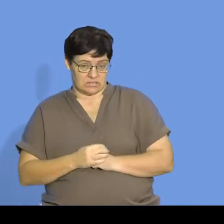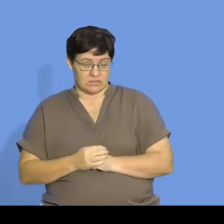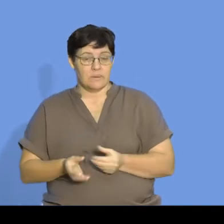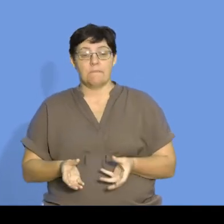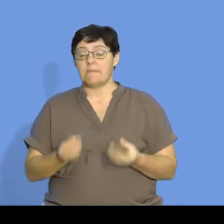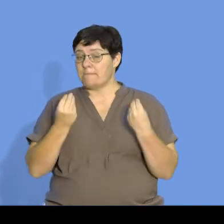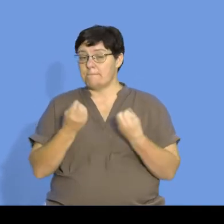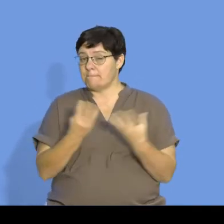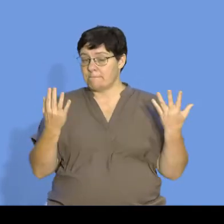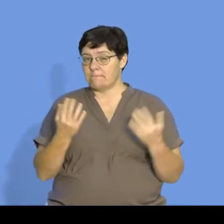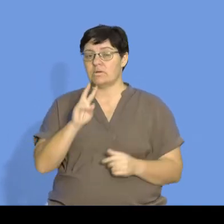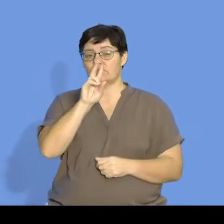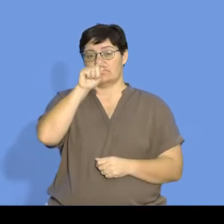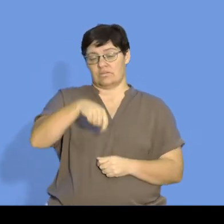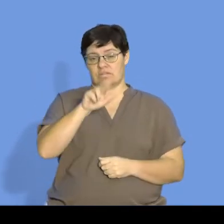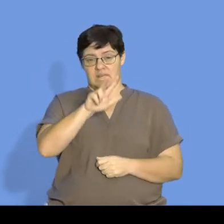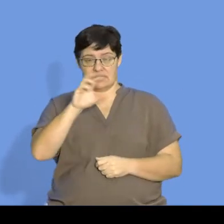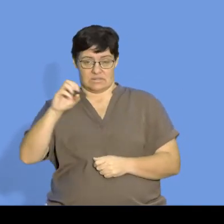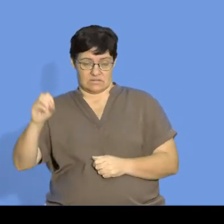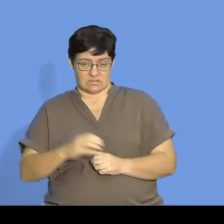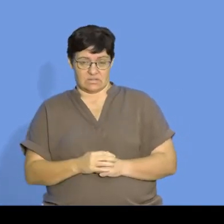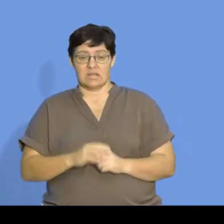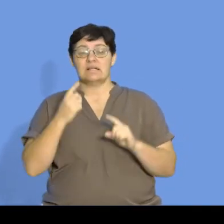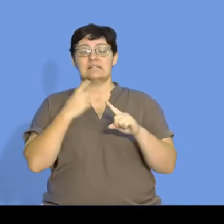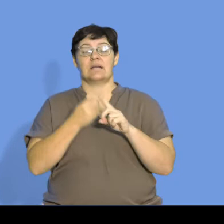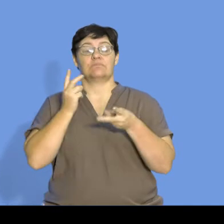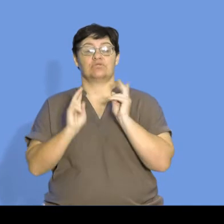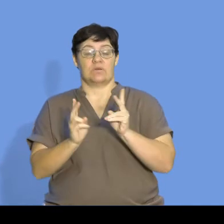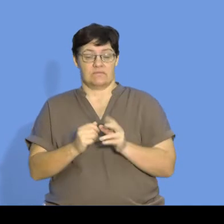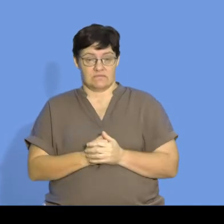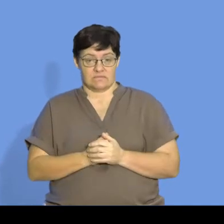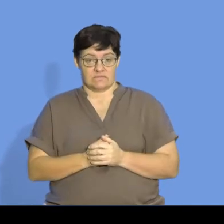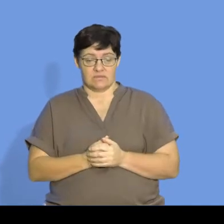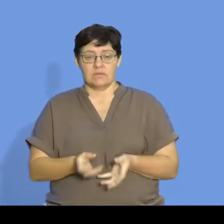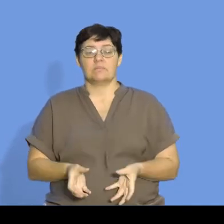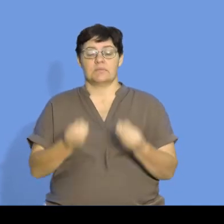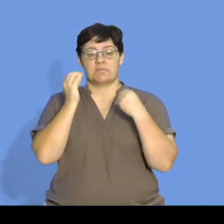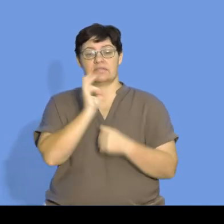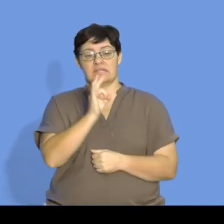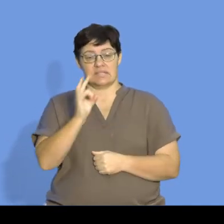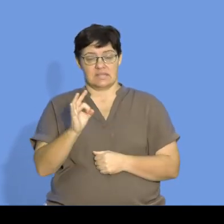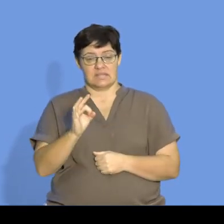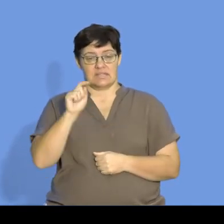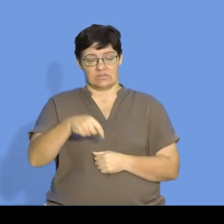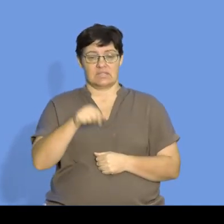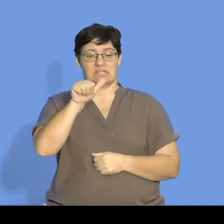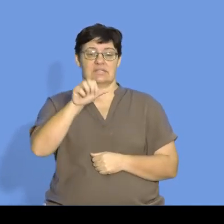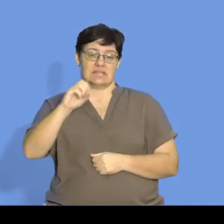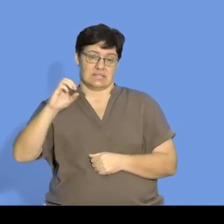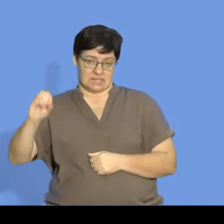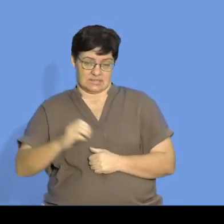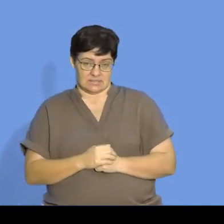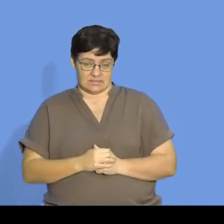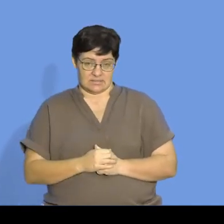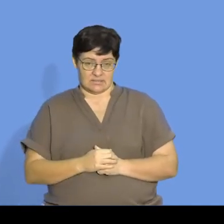6,200 will give you a figure of 2,800. Multiply that by 12 will give you a figure of